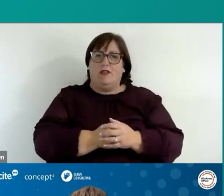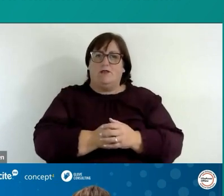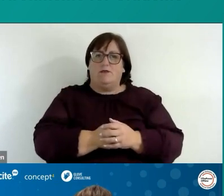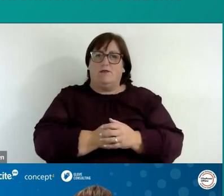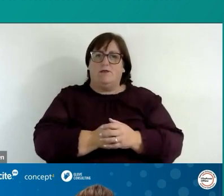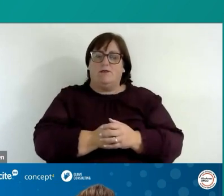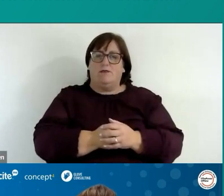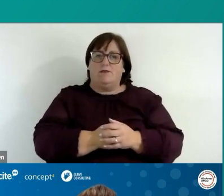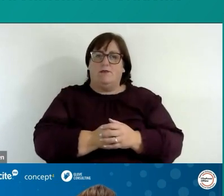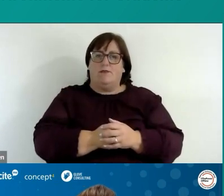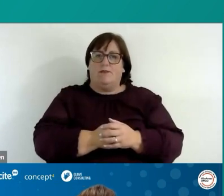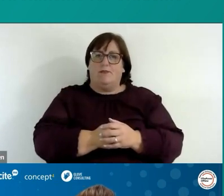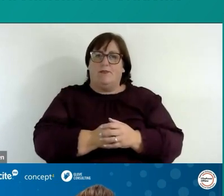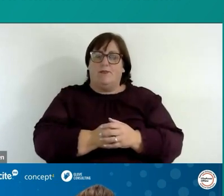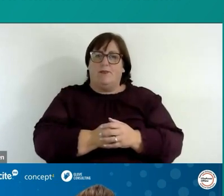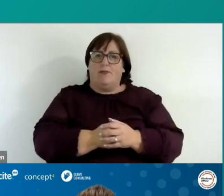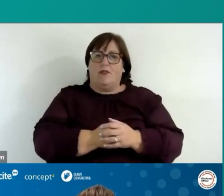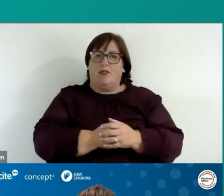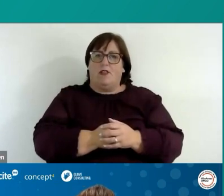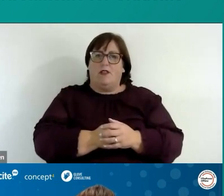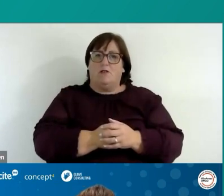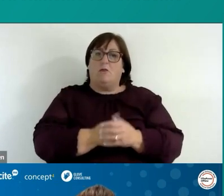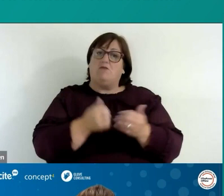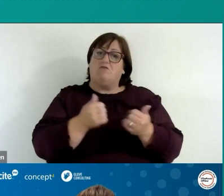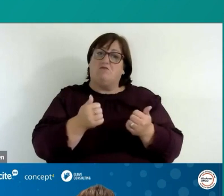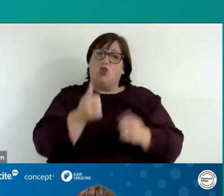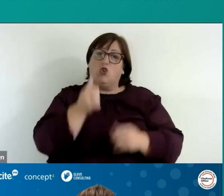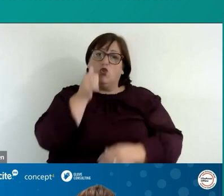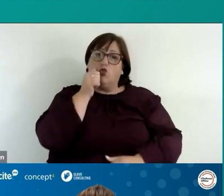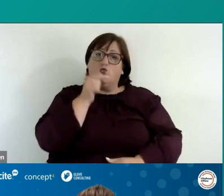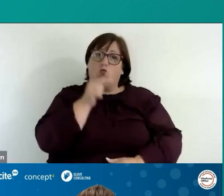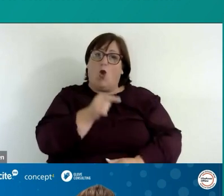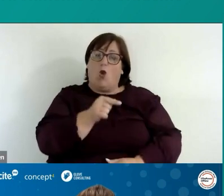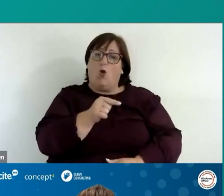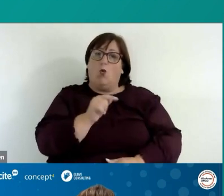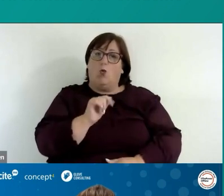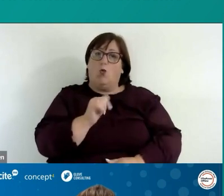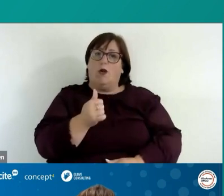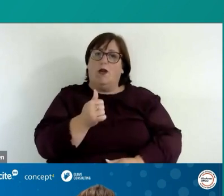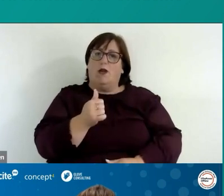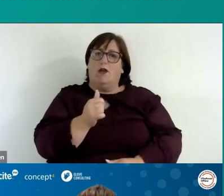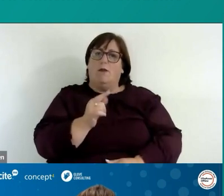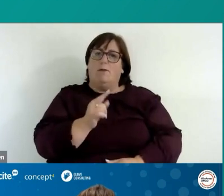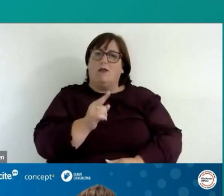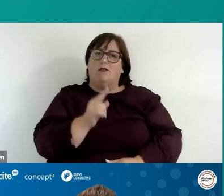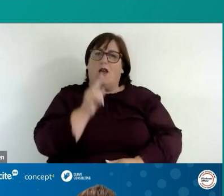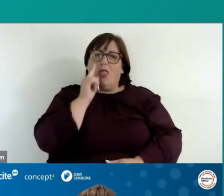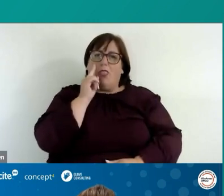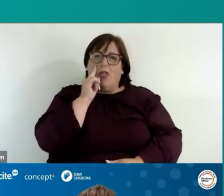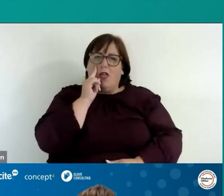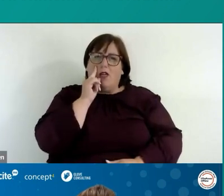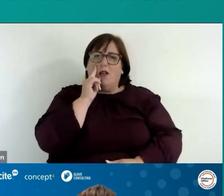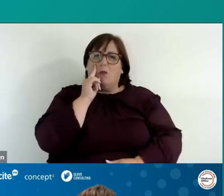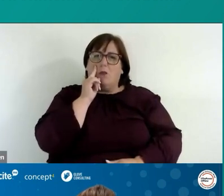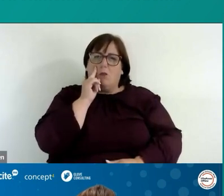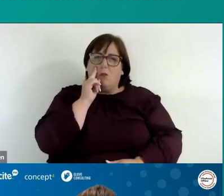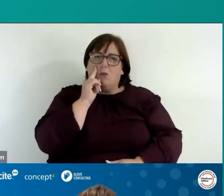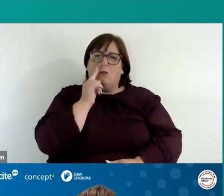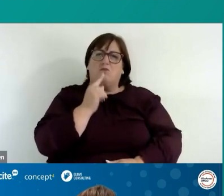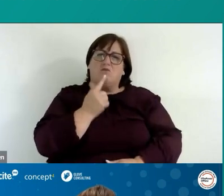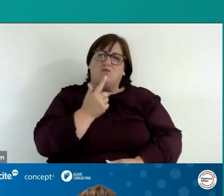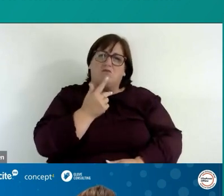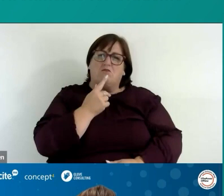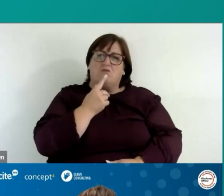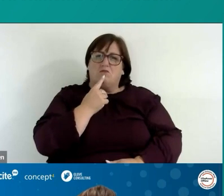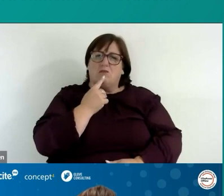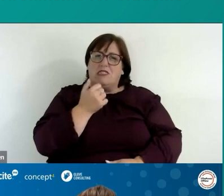So that's good to know, but I think there's definitely some mileage there in the 6